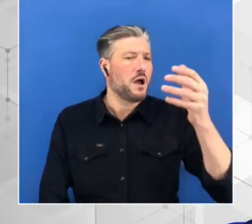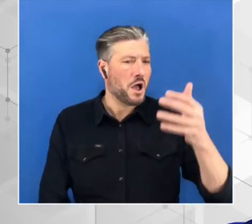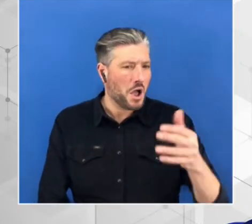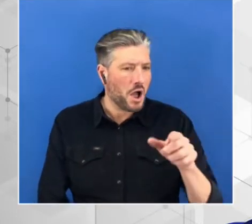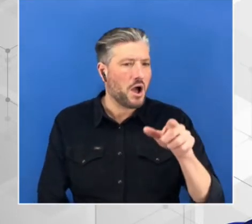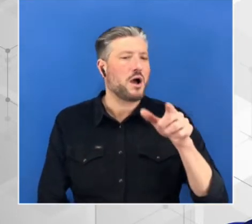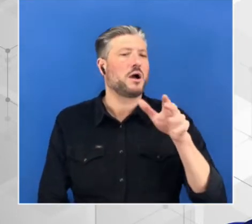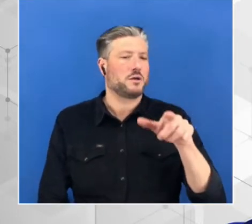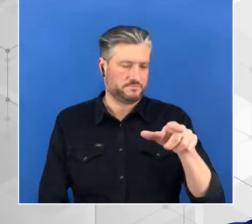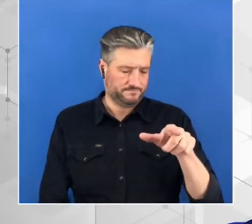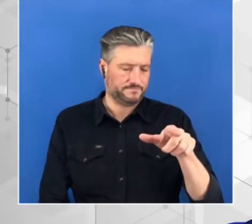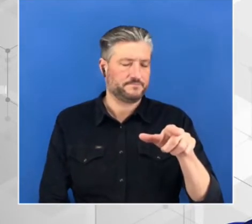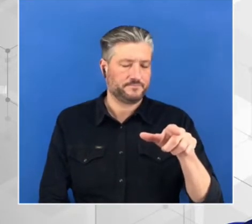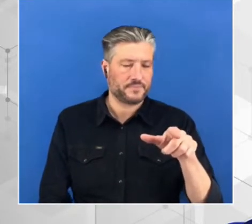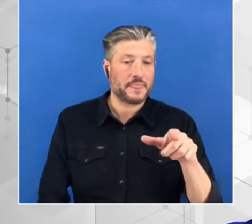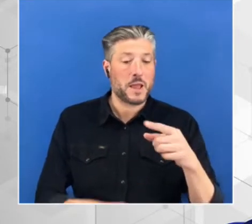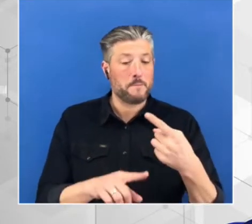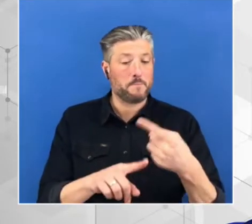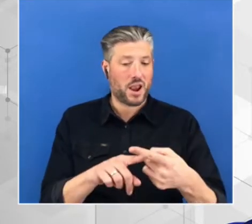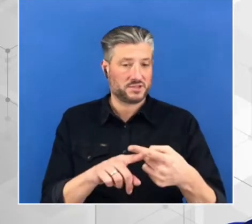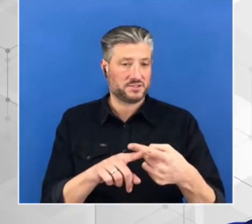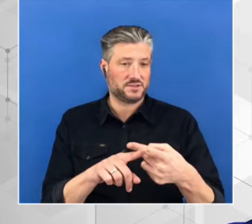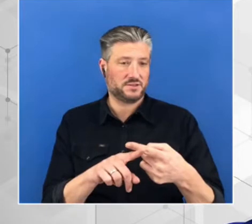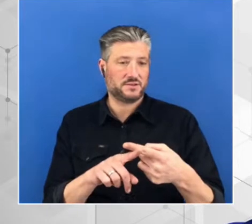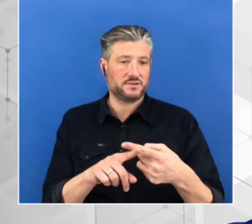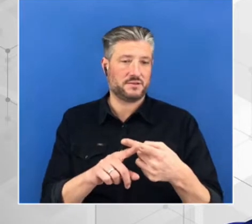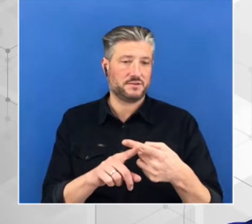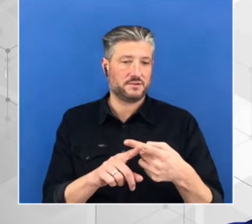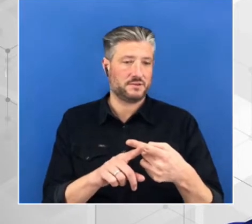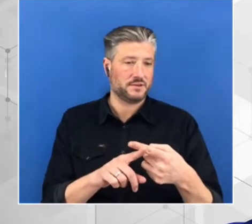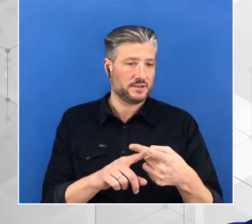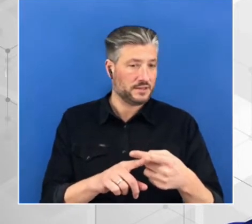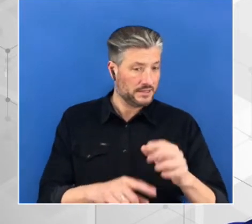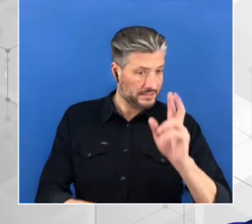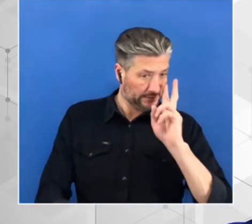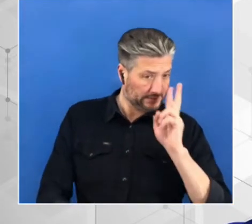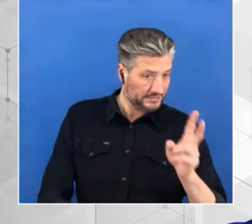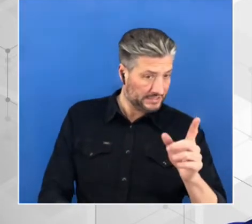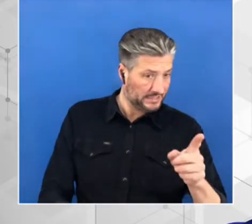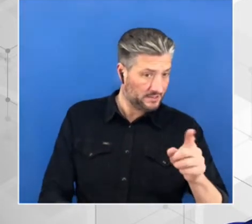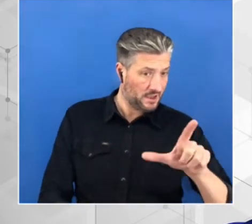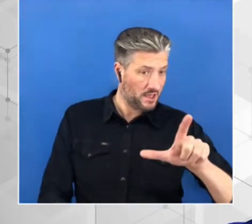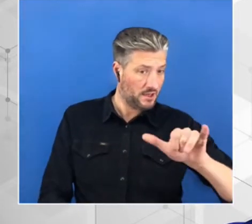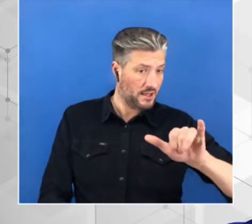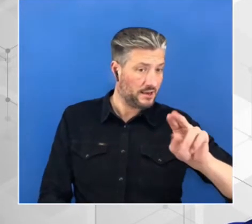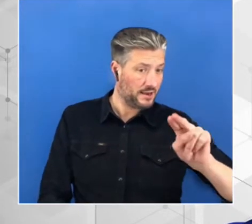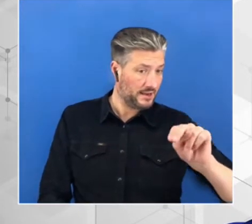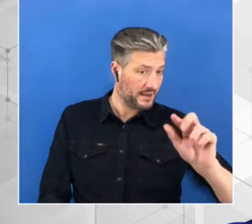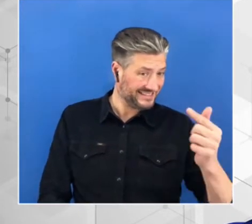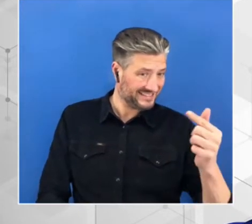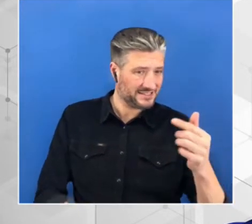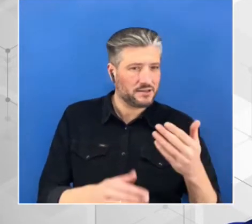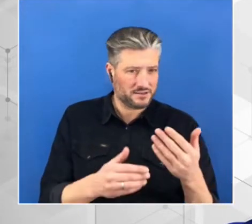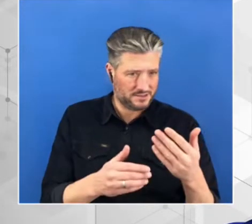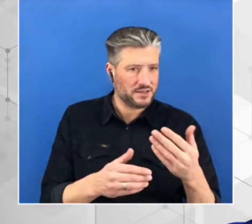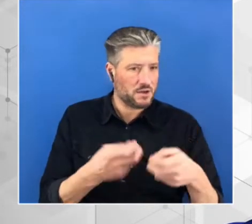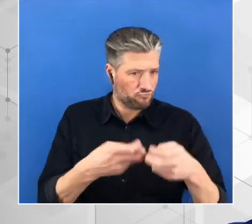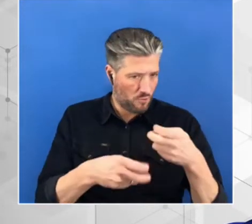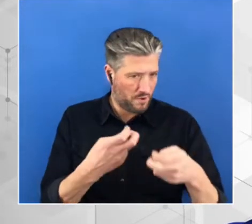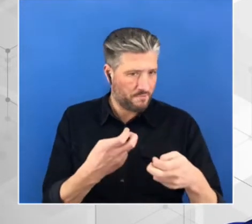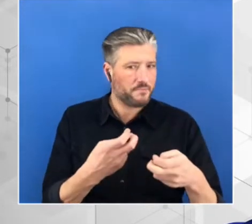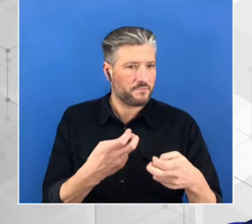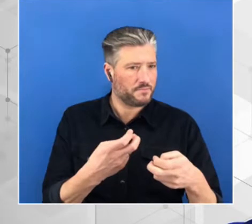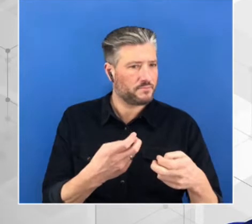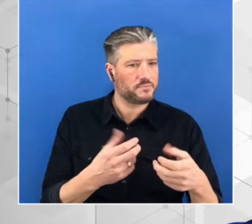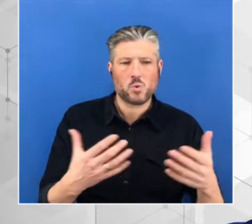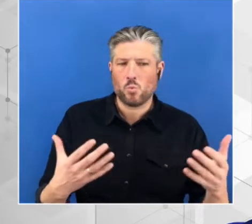you can see those linting issues in the terminal when you are running your application. So you can